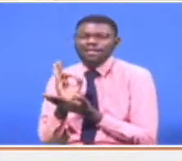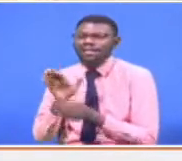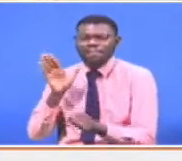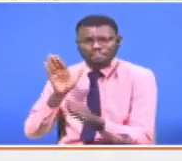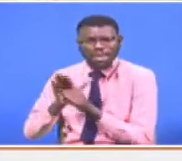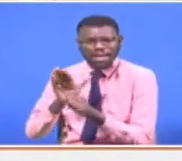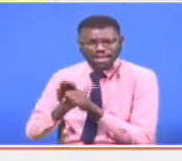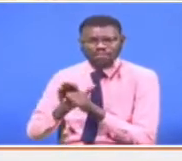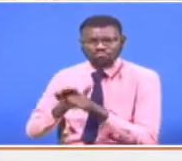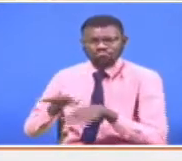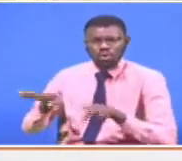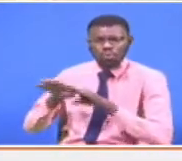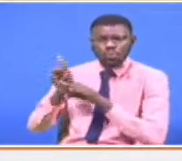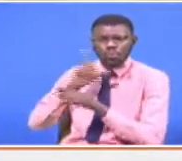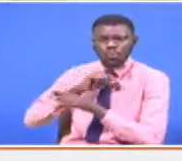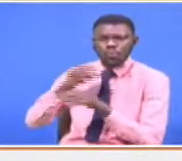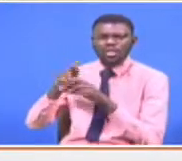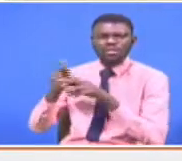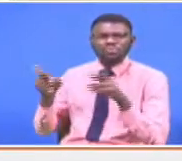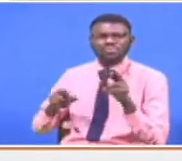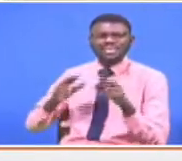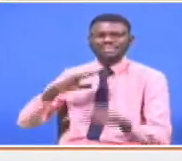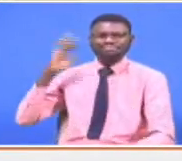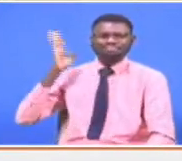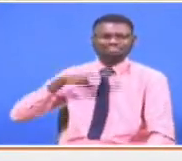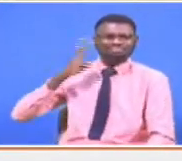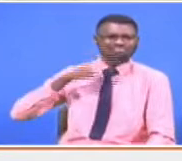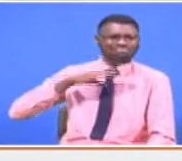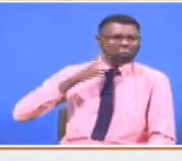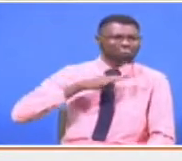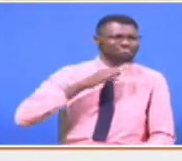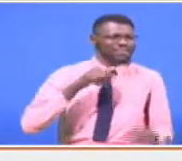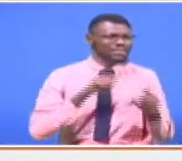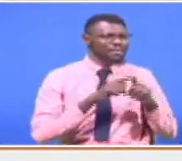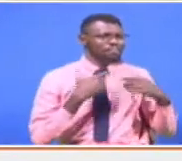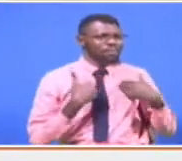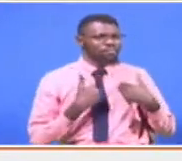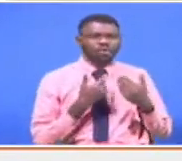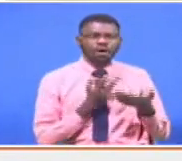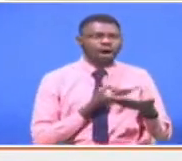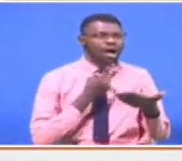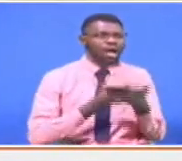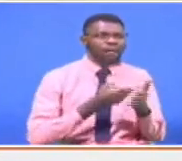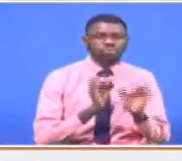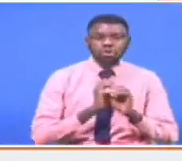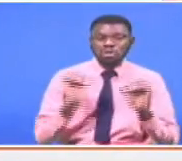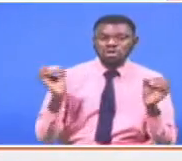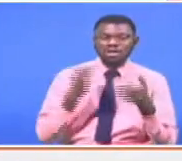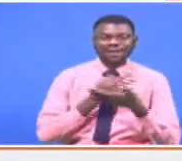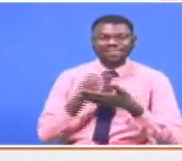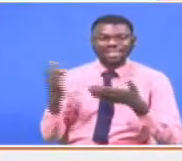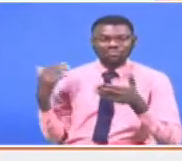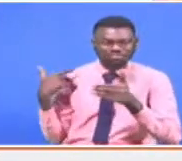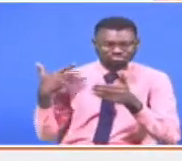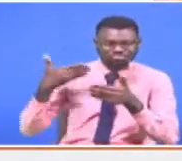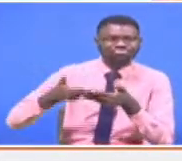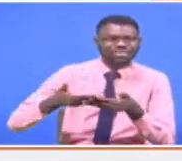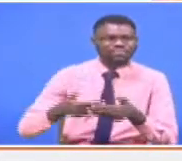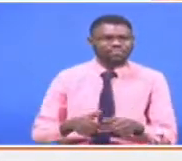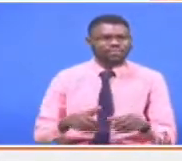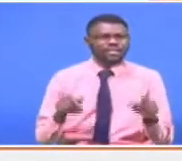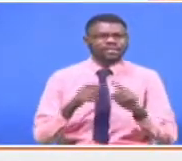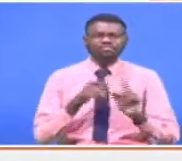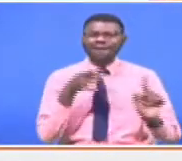we accessed, it is filthy and deserted with no patients in sight for the last 3 weeks.